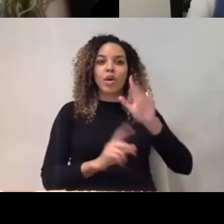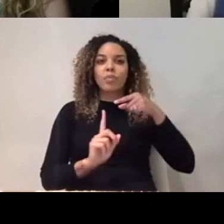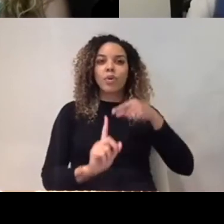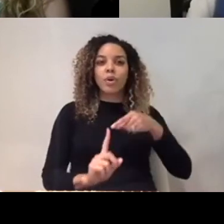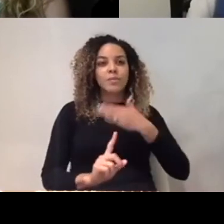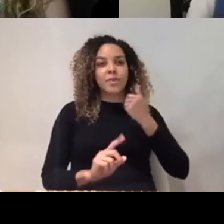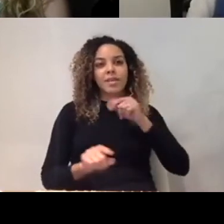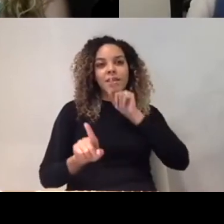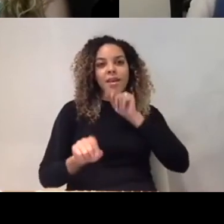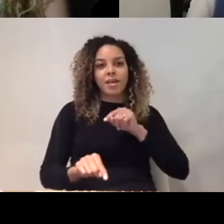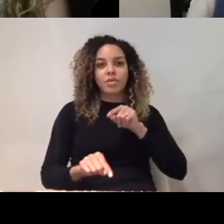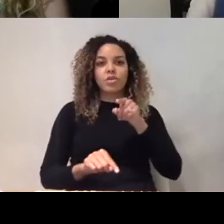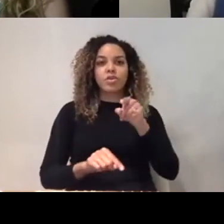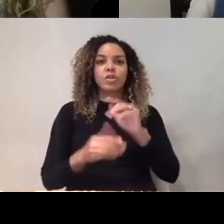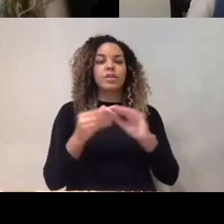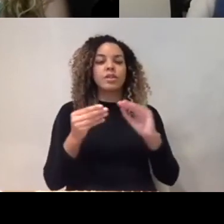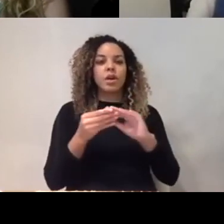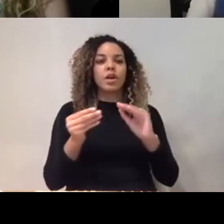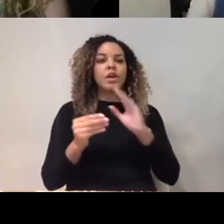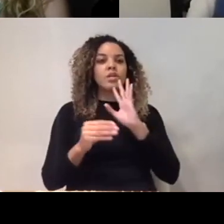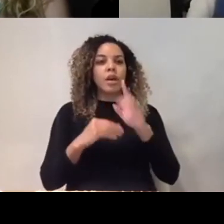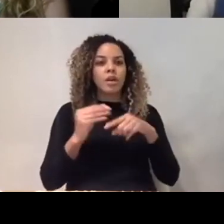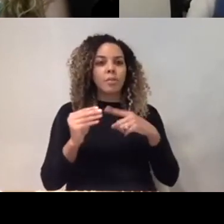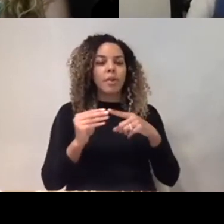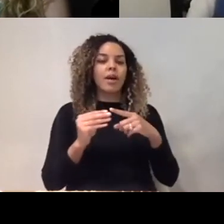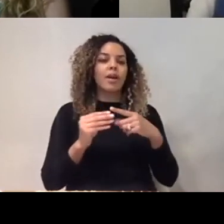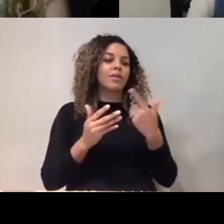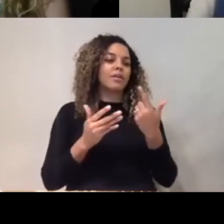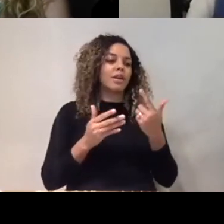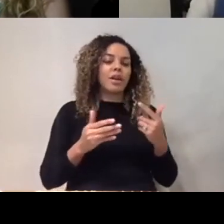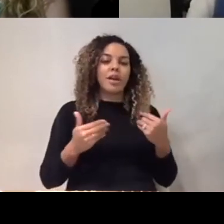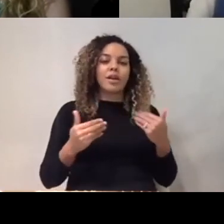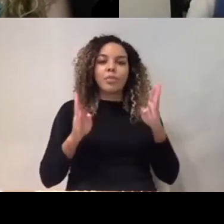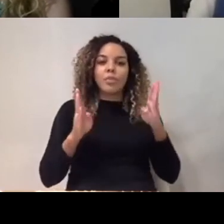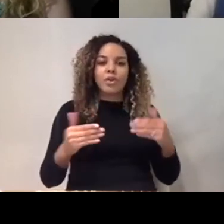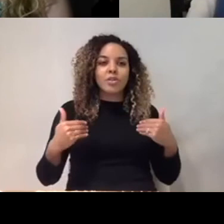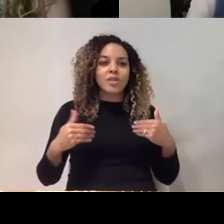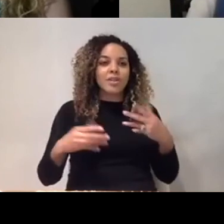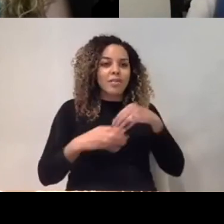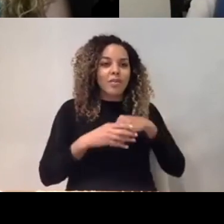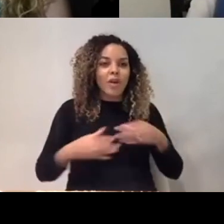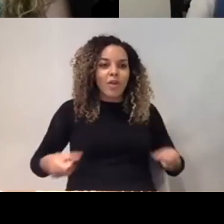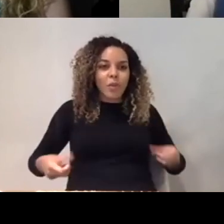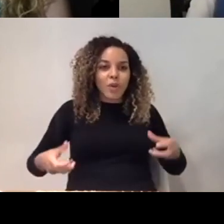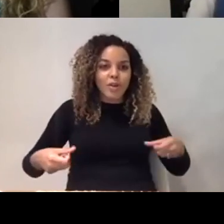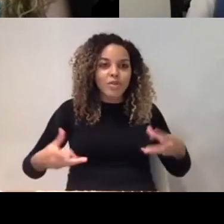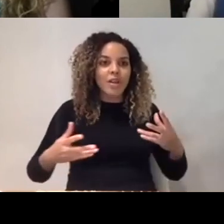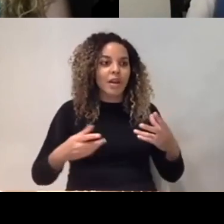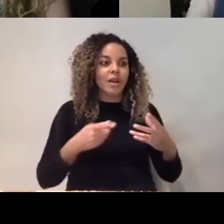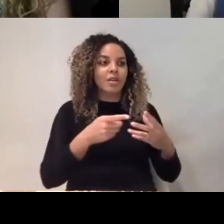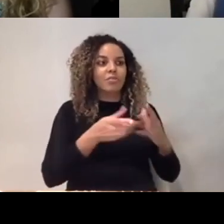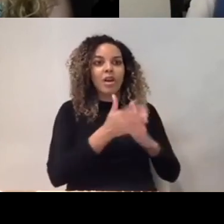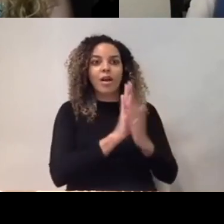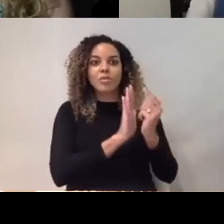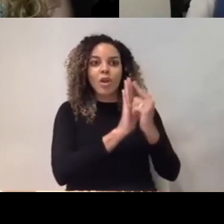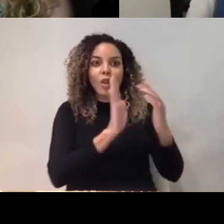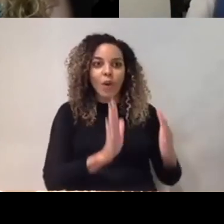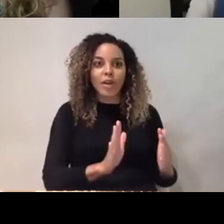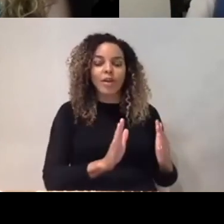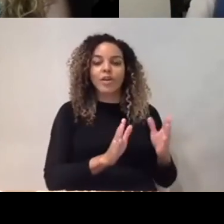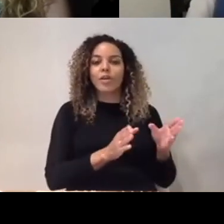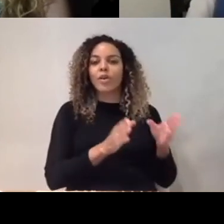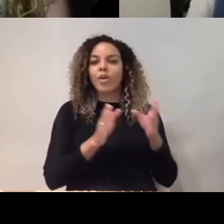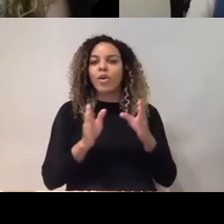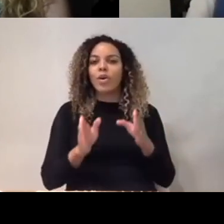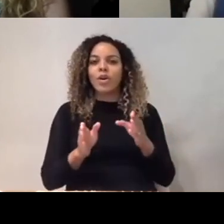about getting a prosecutor in a wheelchair, just kind of involving people in rules where you're not necessarily having to talk